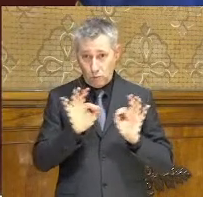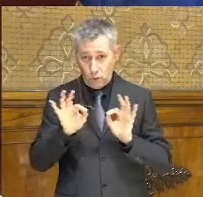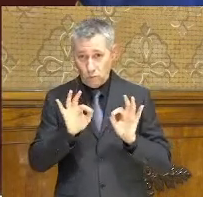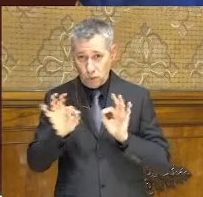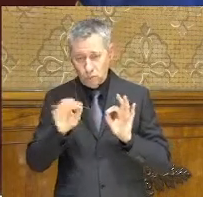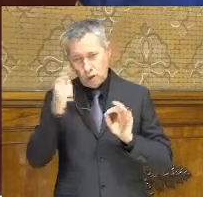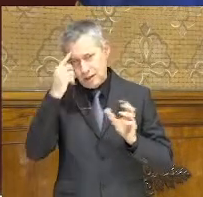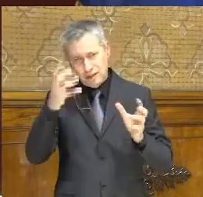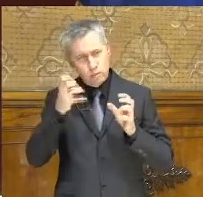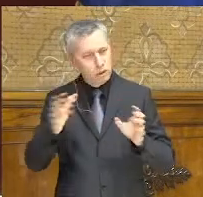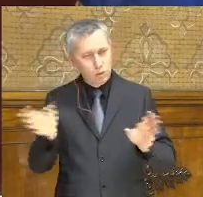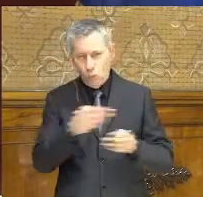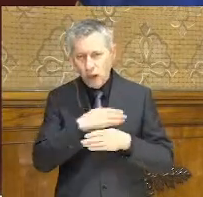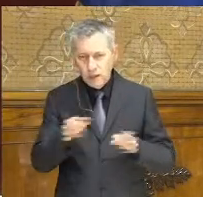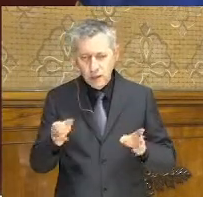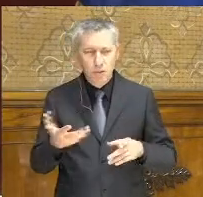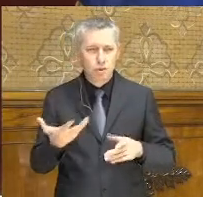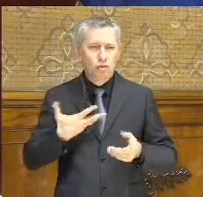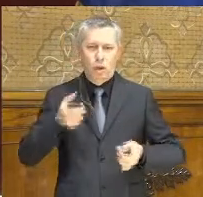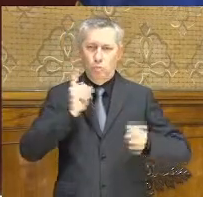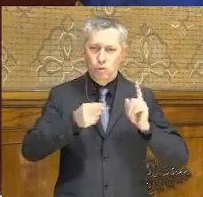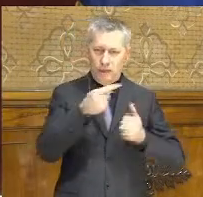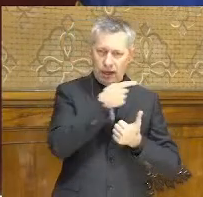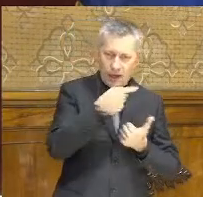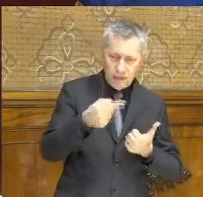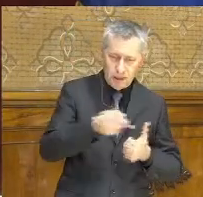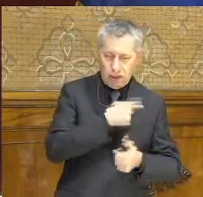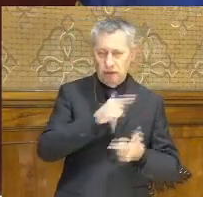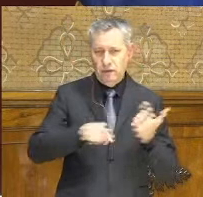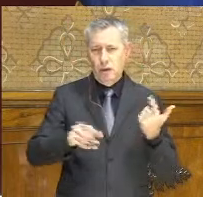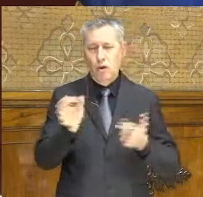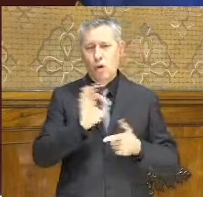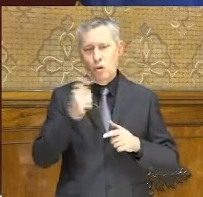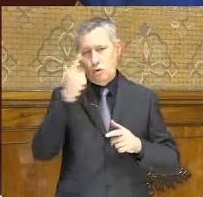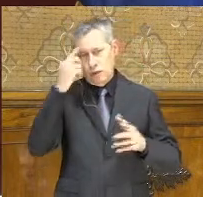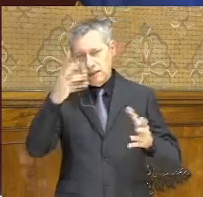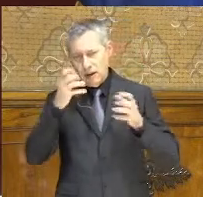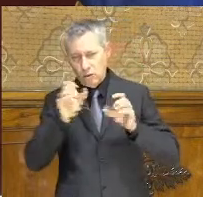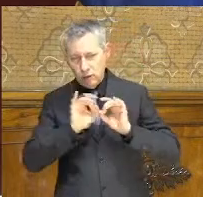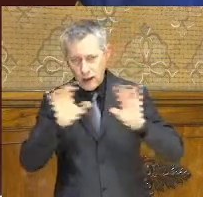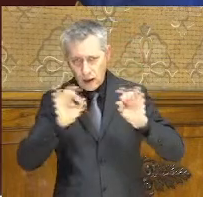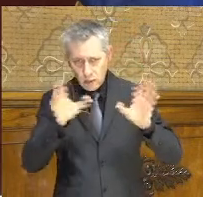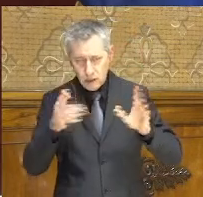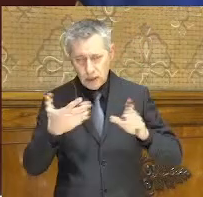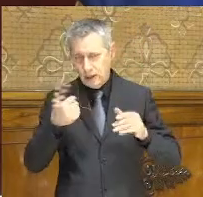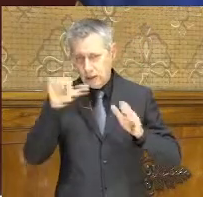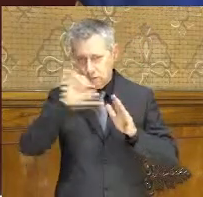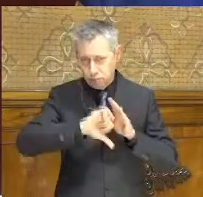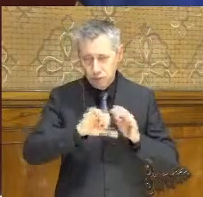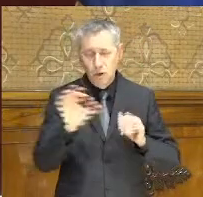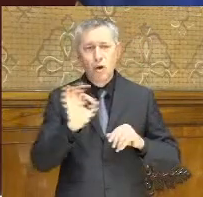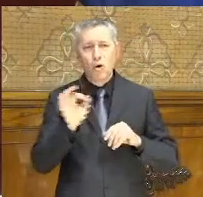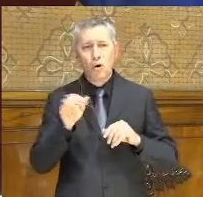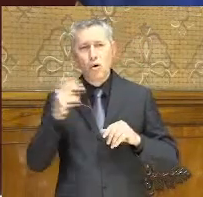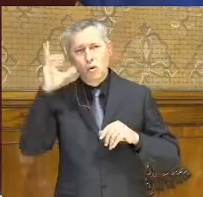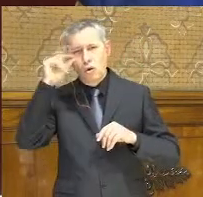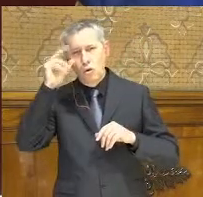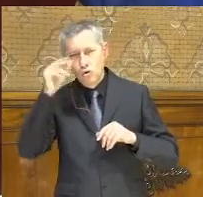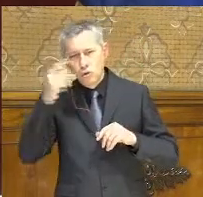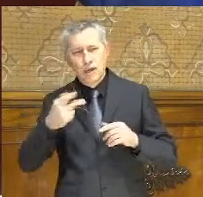the negative politics, the trauma of freedom, the trauma of freedom's ontology, the necessity of